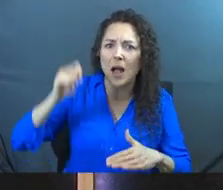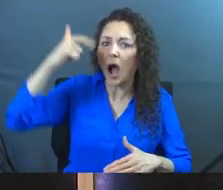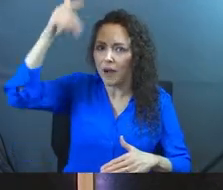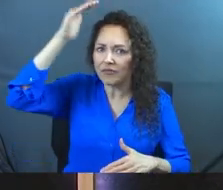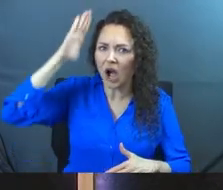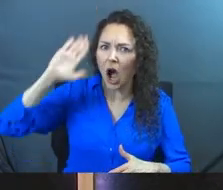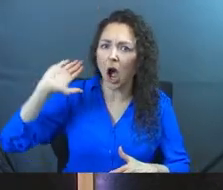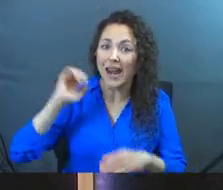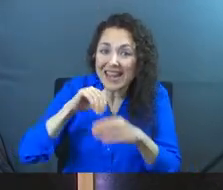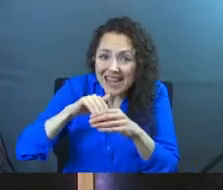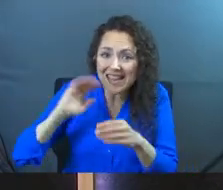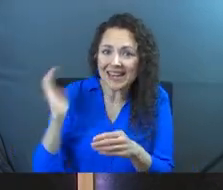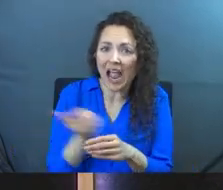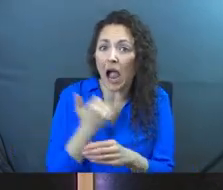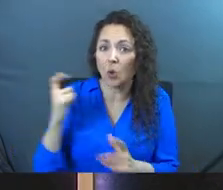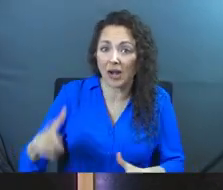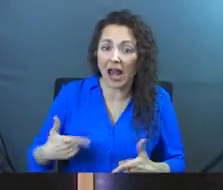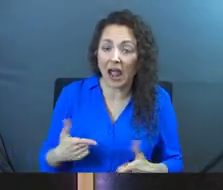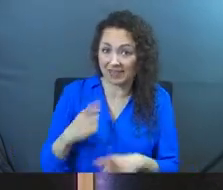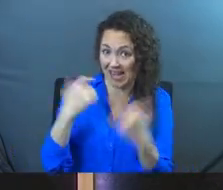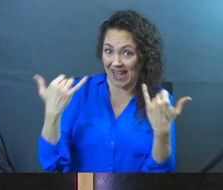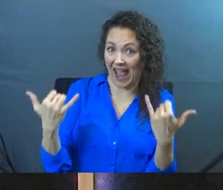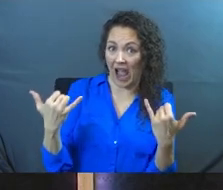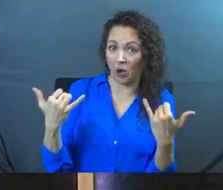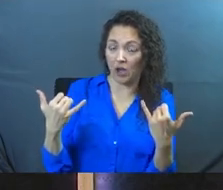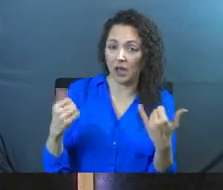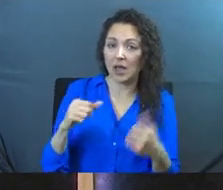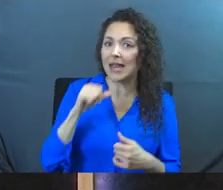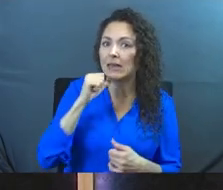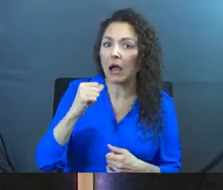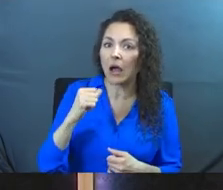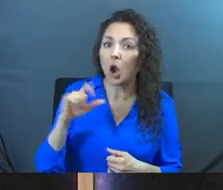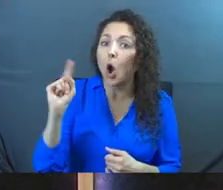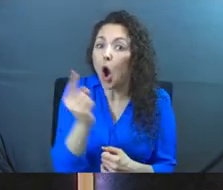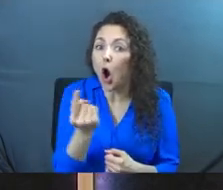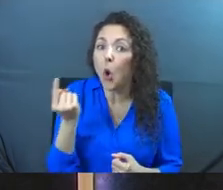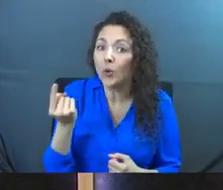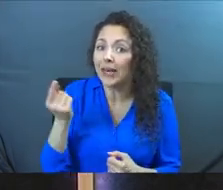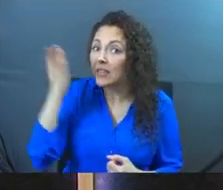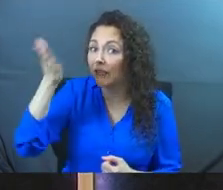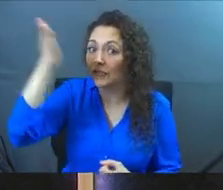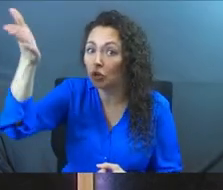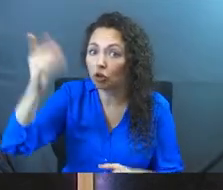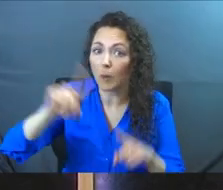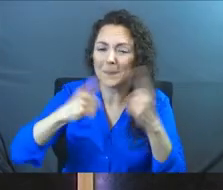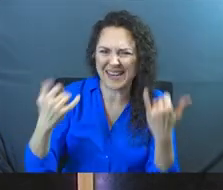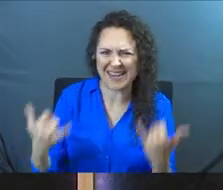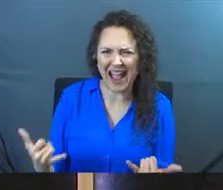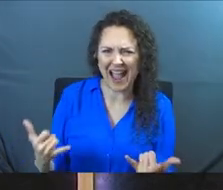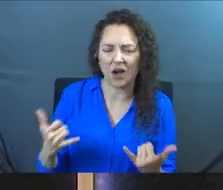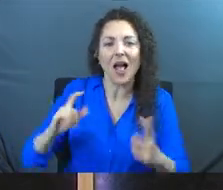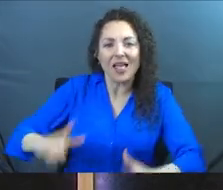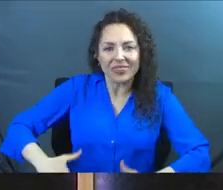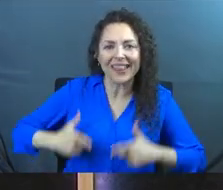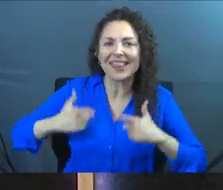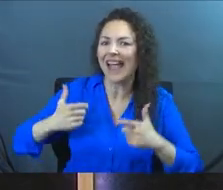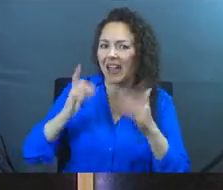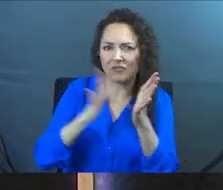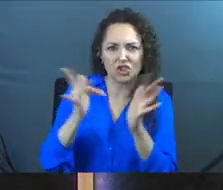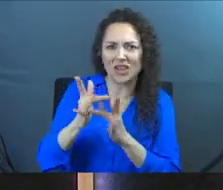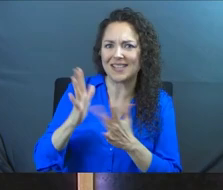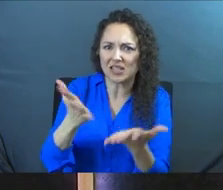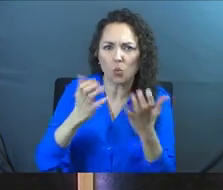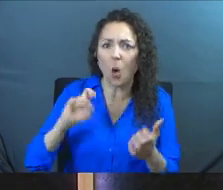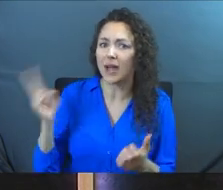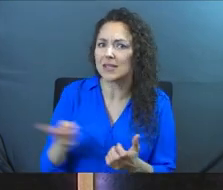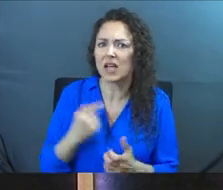isn't just something that we have to look forward to, but there is something right now that we can be a part of. This sort of life that Jesus wants us to live, this